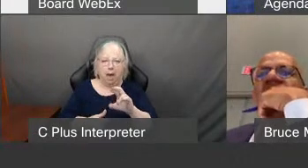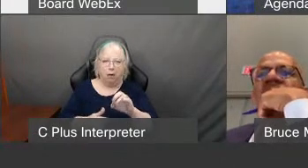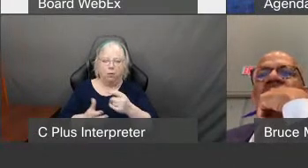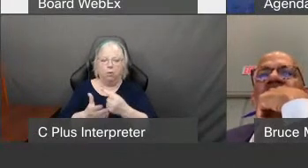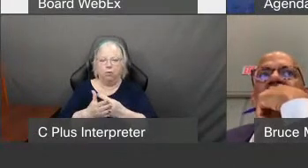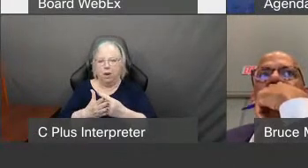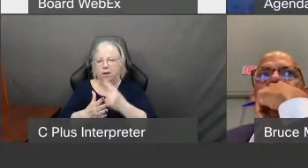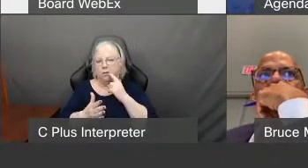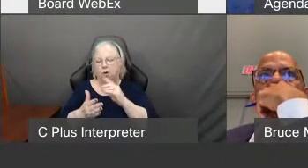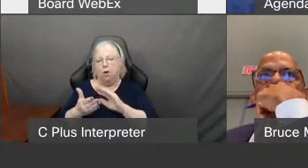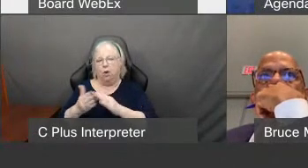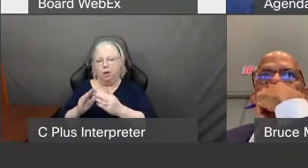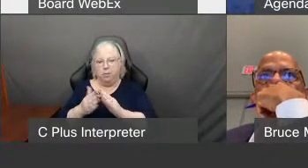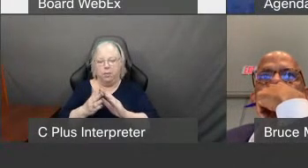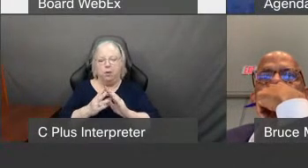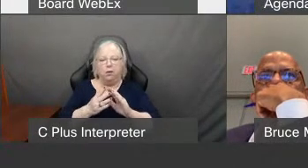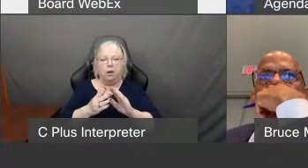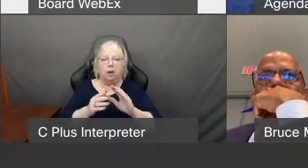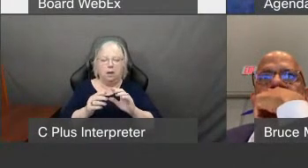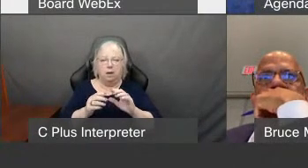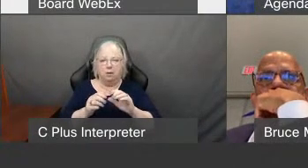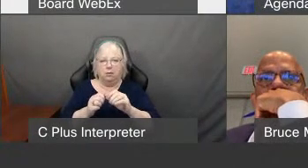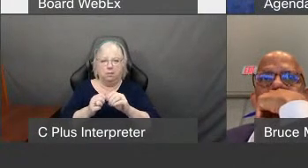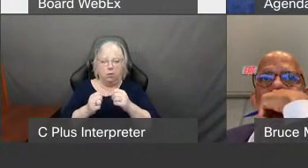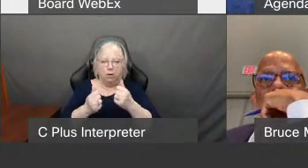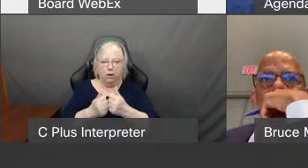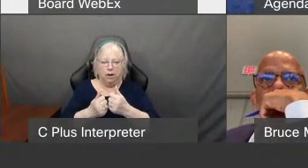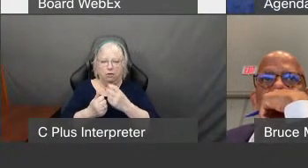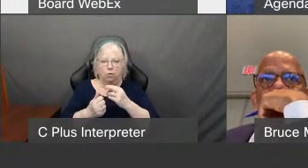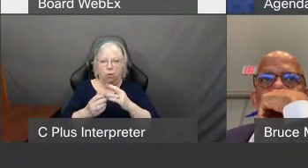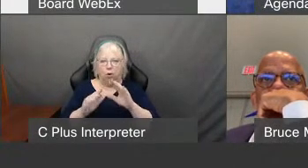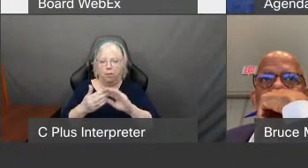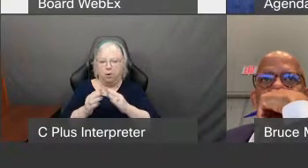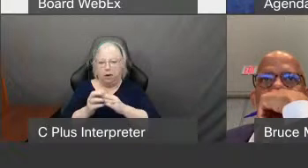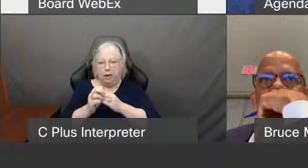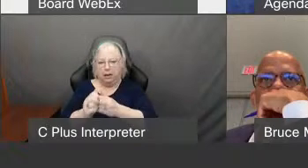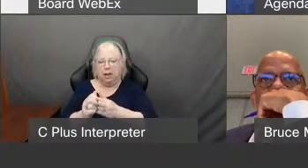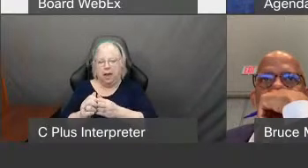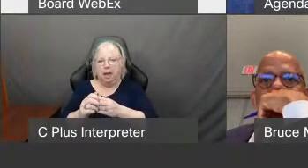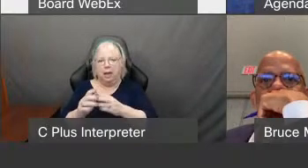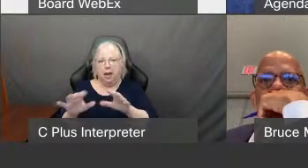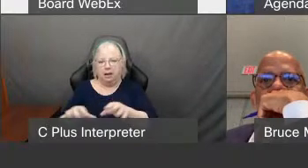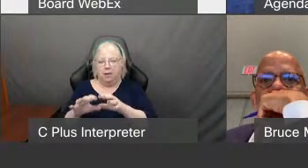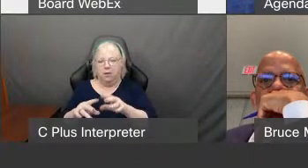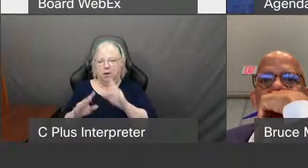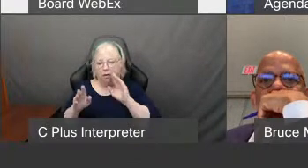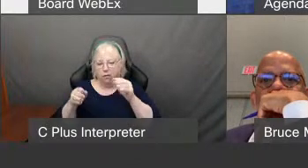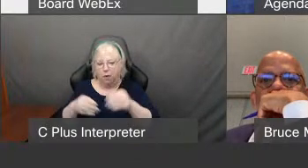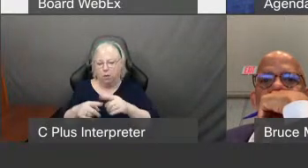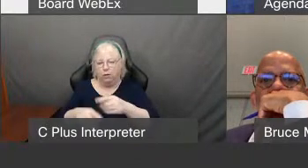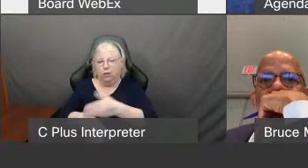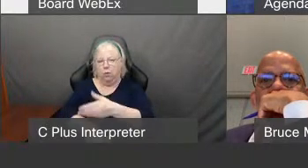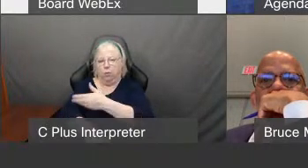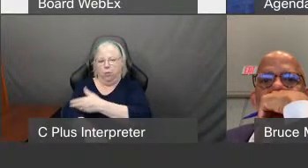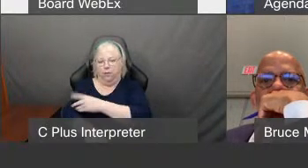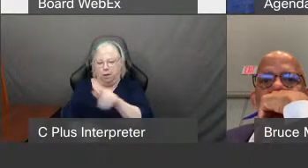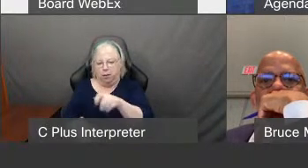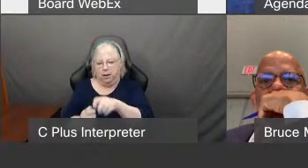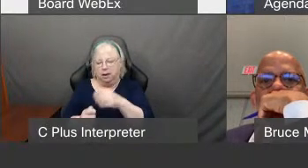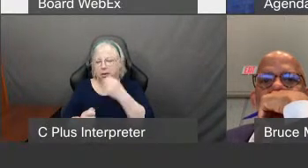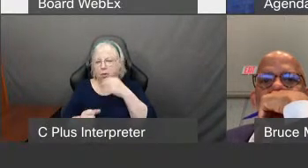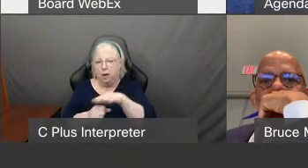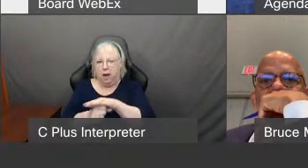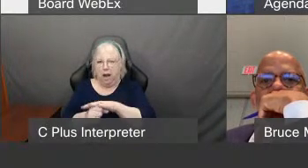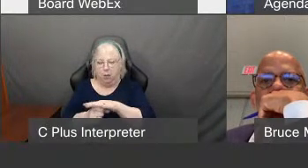and community-led organizations to focus on the betterment of those particular neighborhoods, where those particular